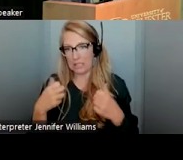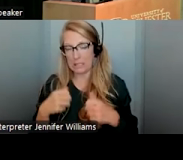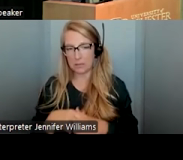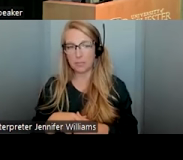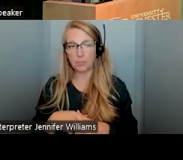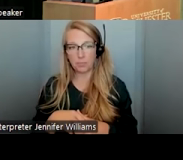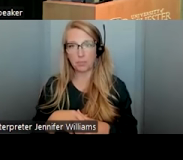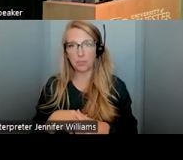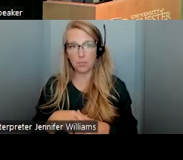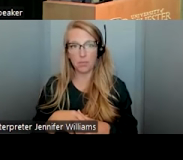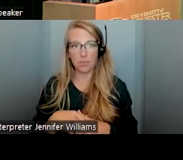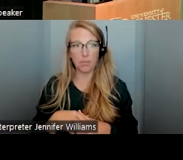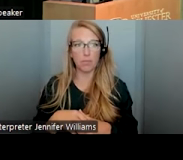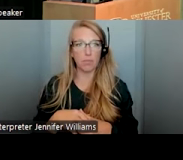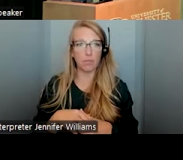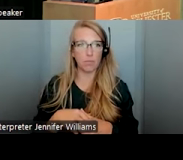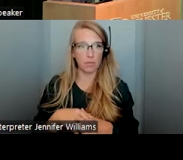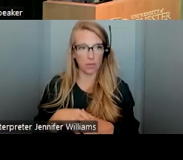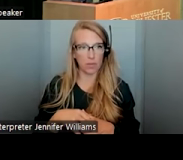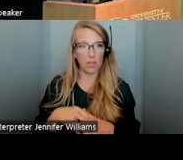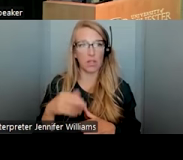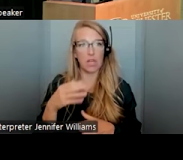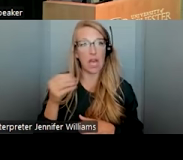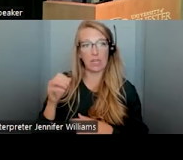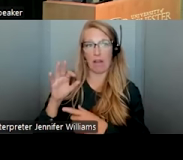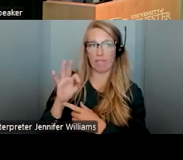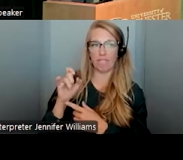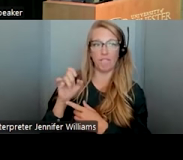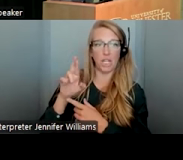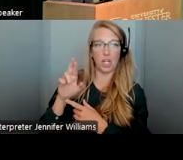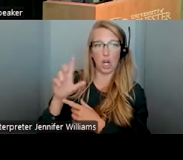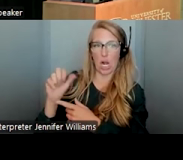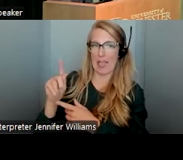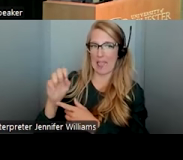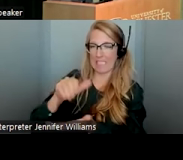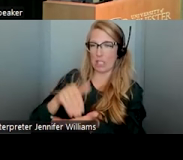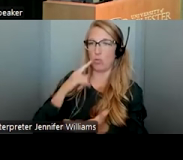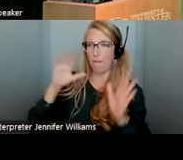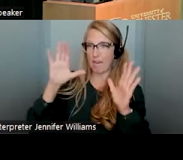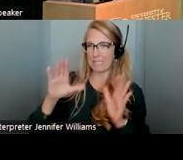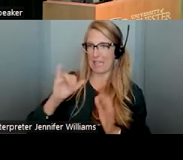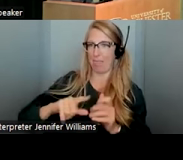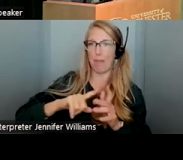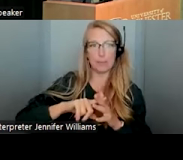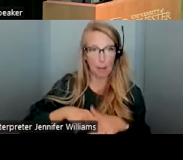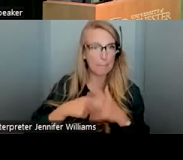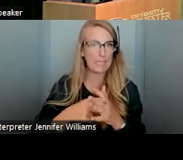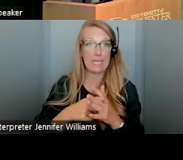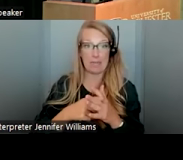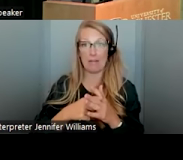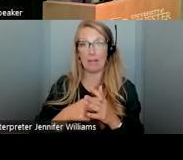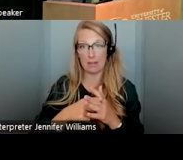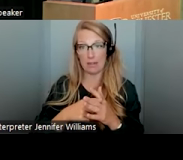And the AD care program, Finger Lakes Center of Excellence, that's only the beginning of the odd aspect of